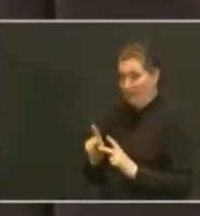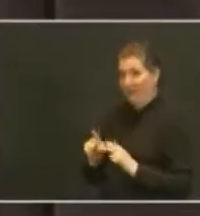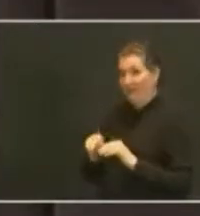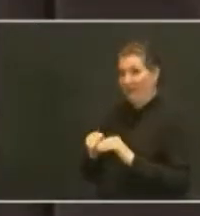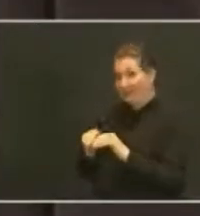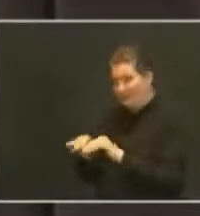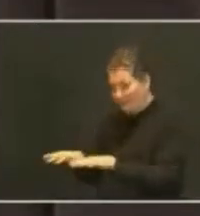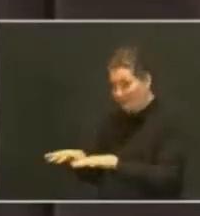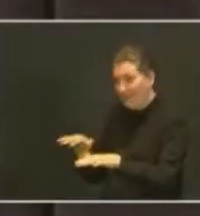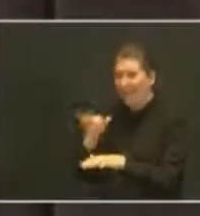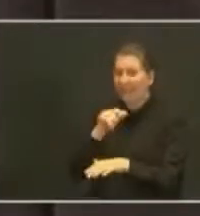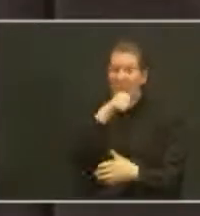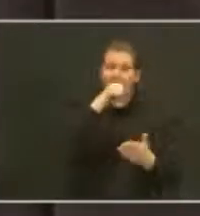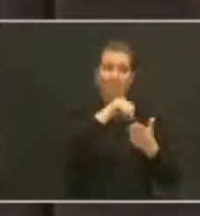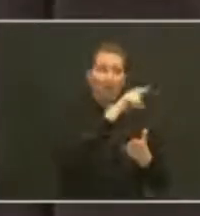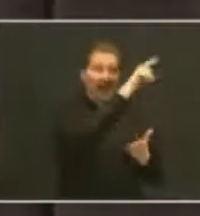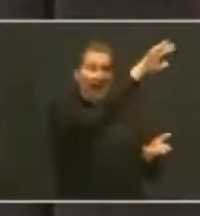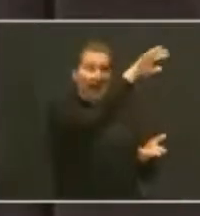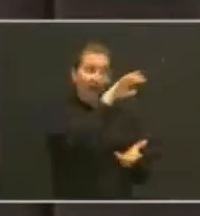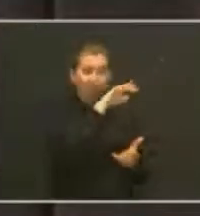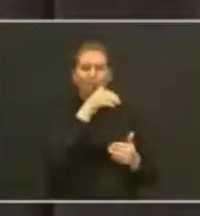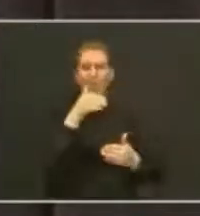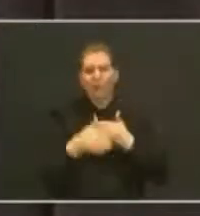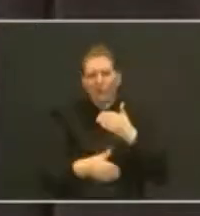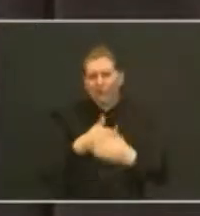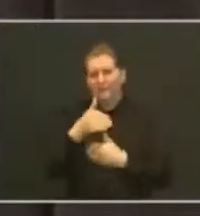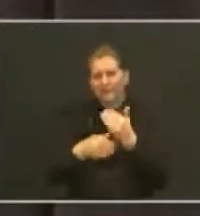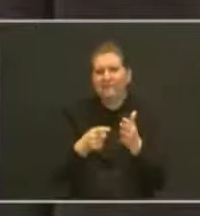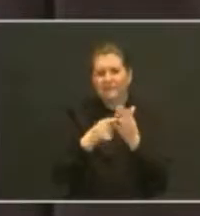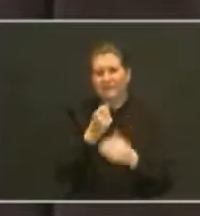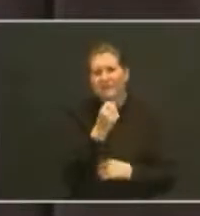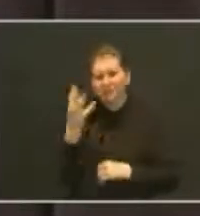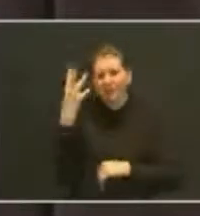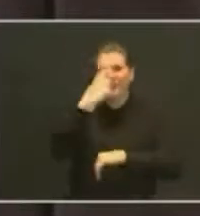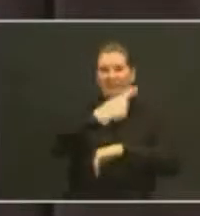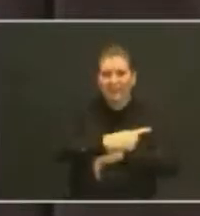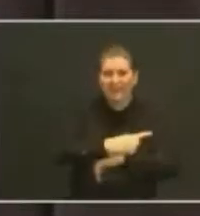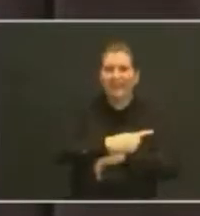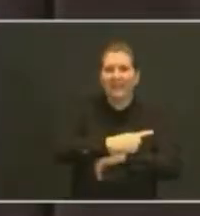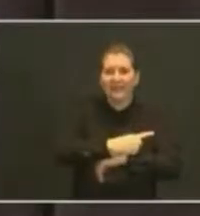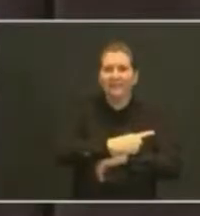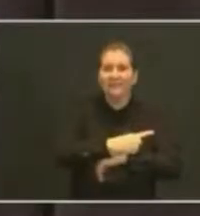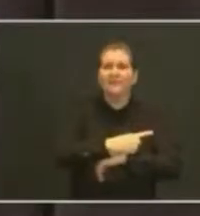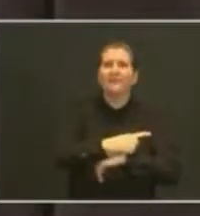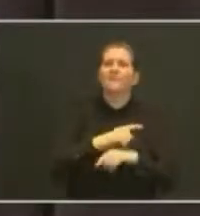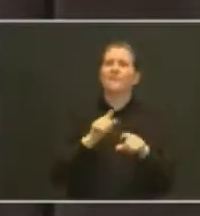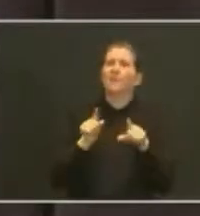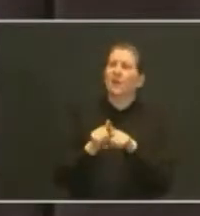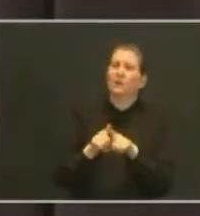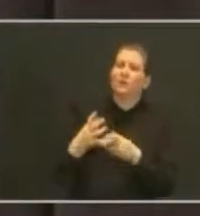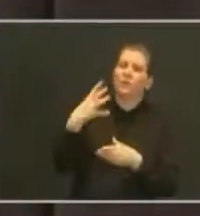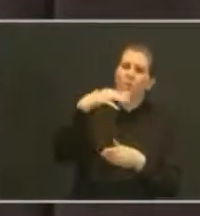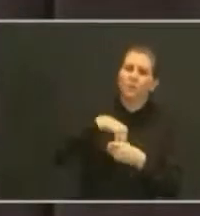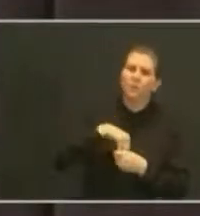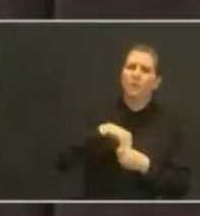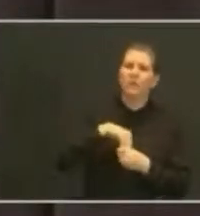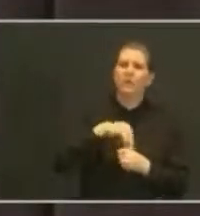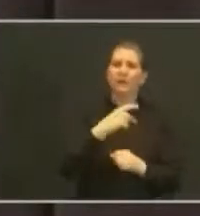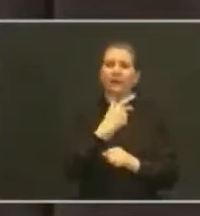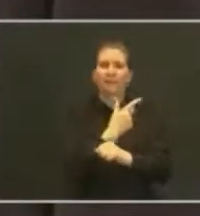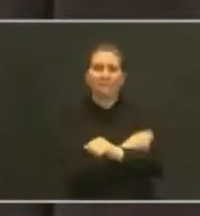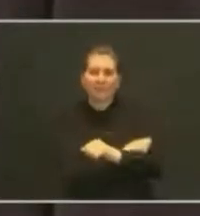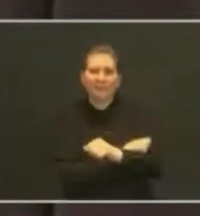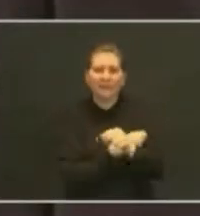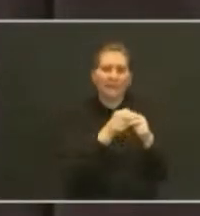the manufacturer, coordinated by the feds. It also included then breaking down the vaccine into the